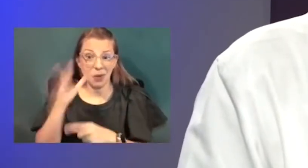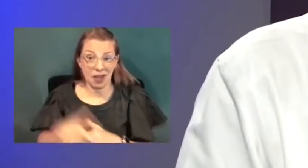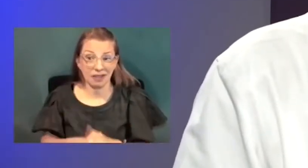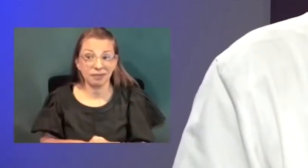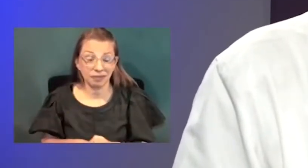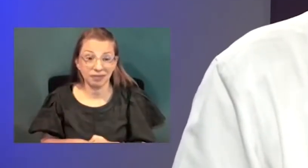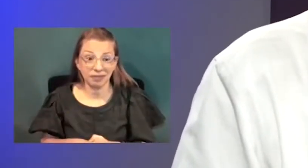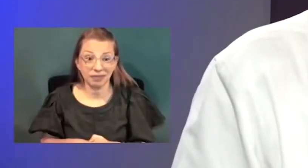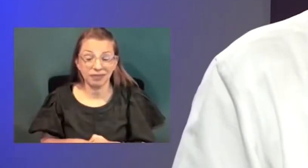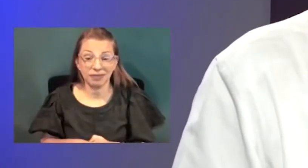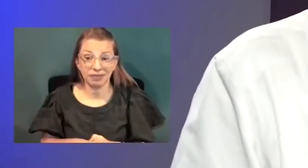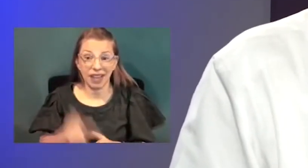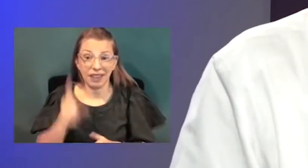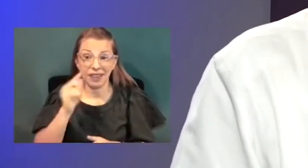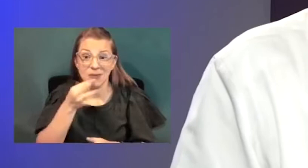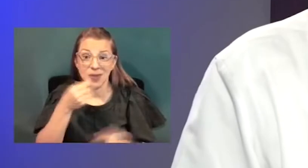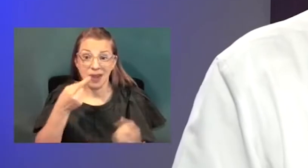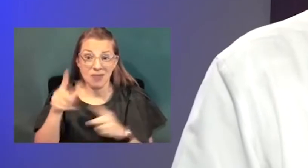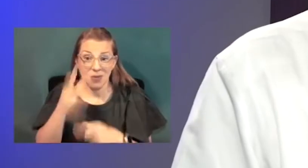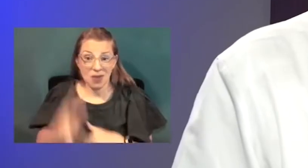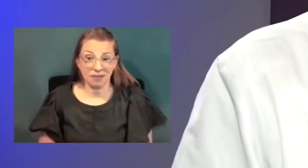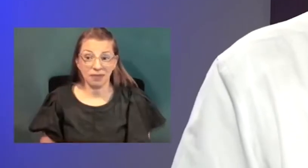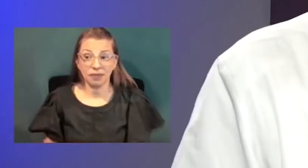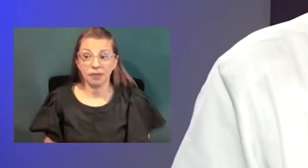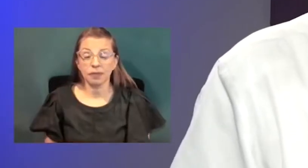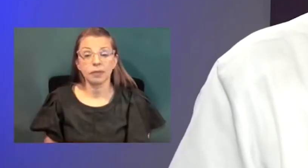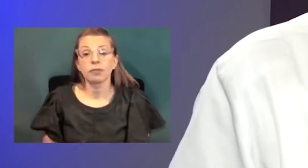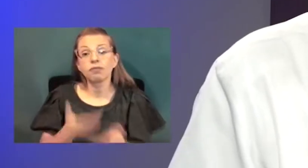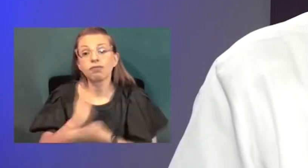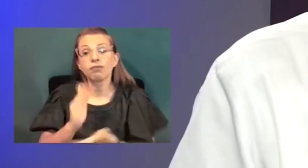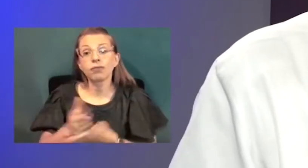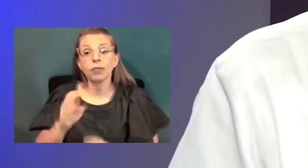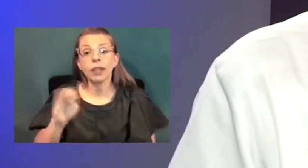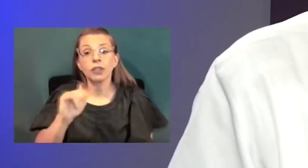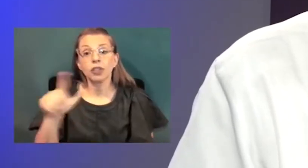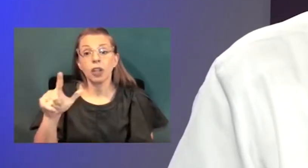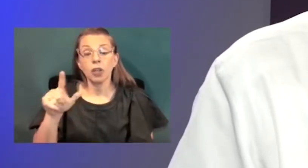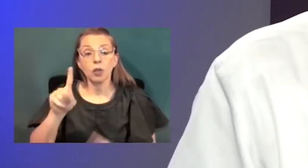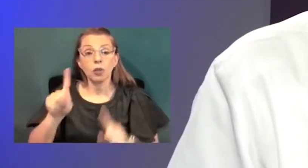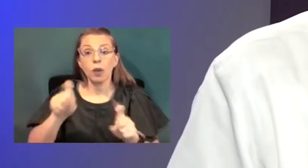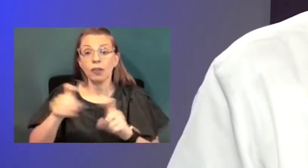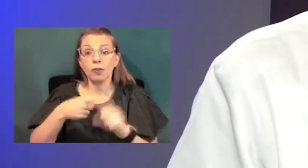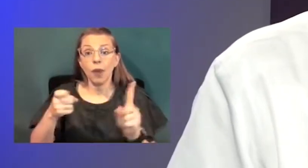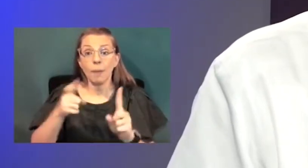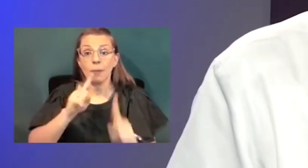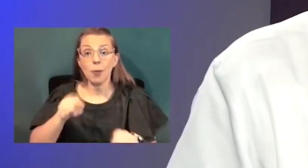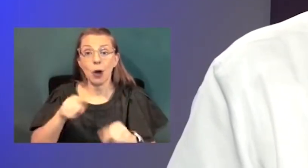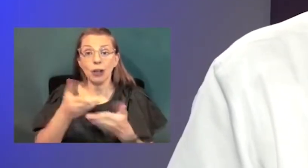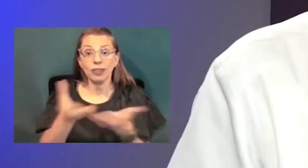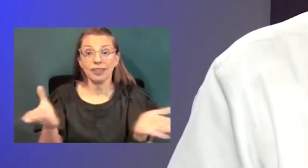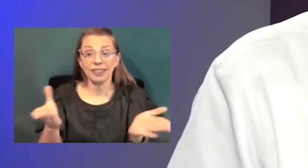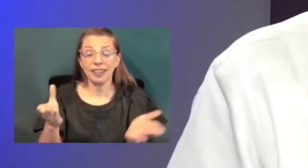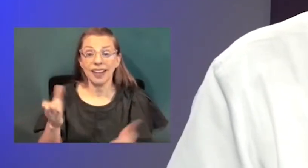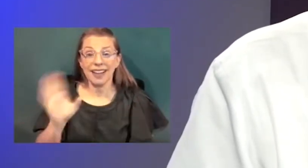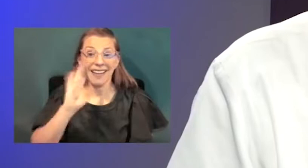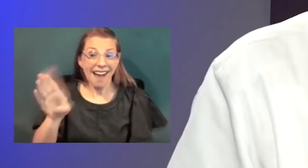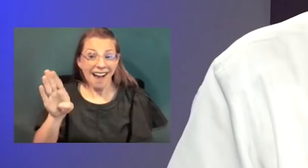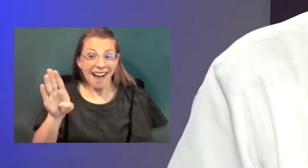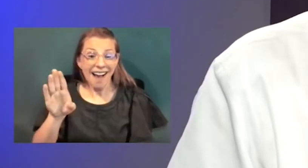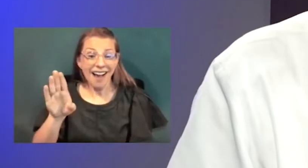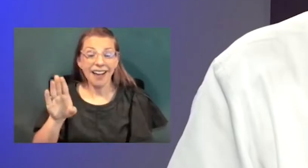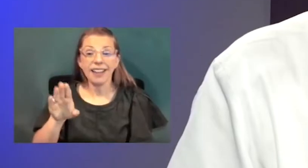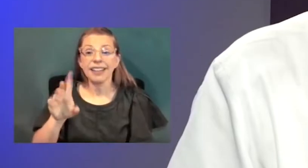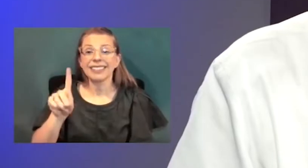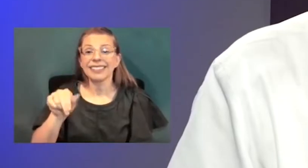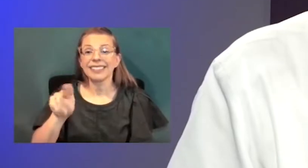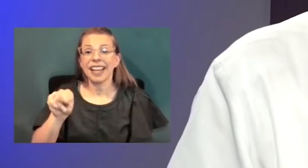So, all right, Jill, let's first see if there's any requests from reporters out there. Hey, Dr. Stites, it's Dan Cohen from 41